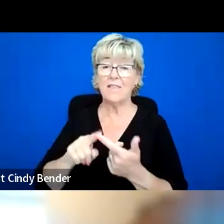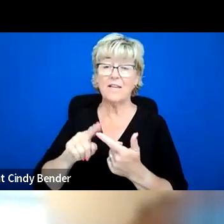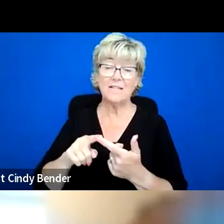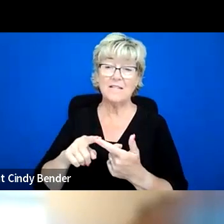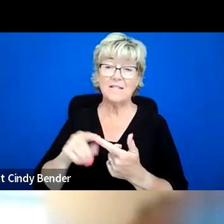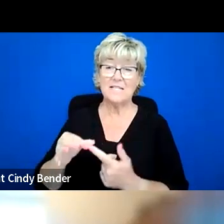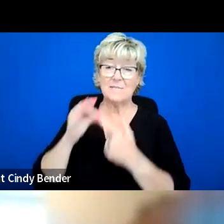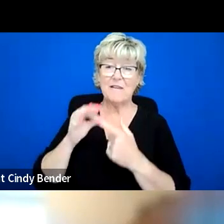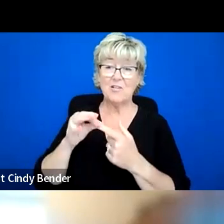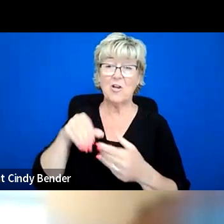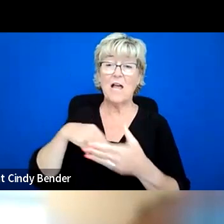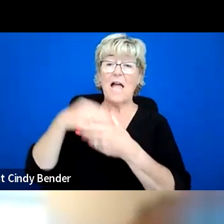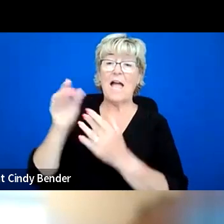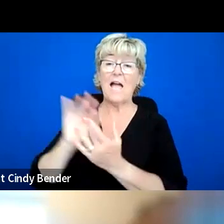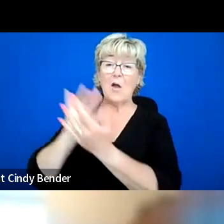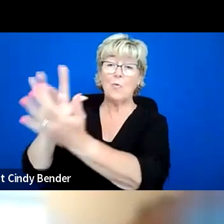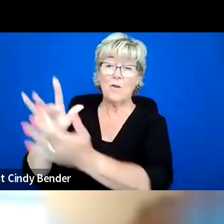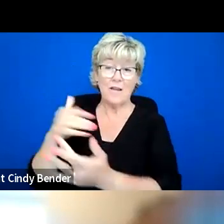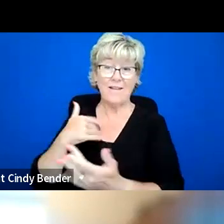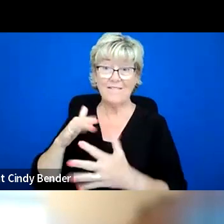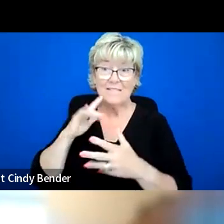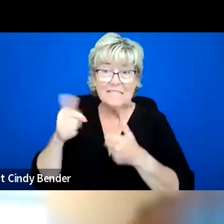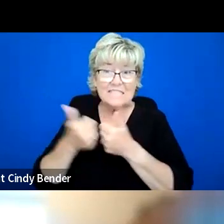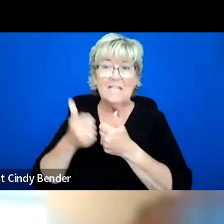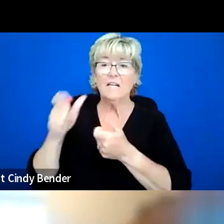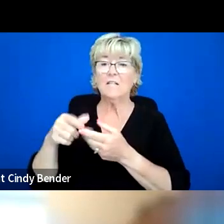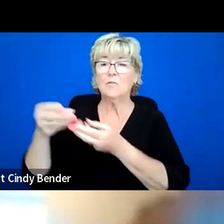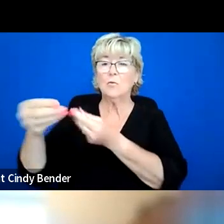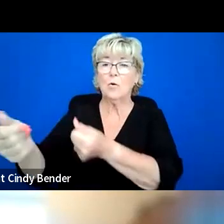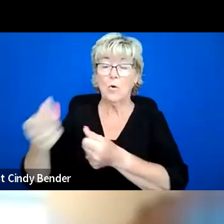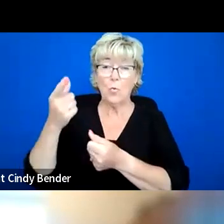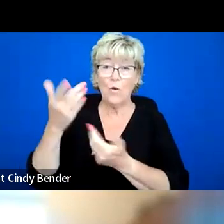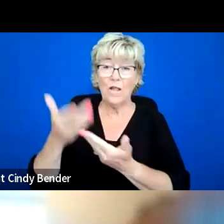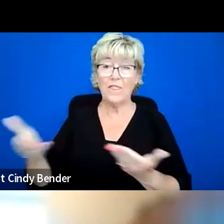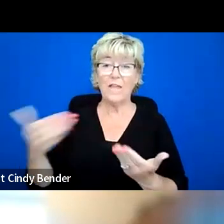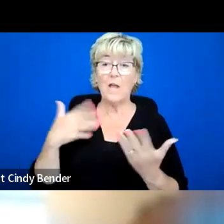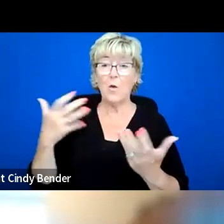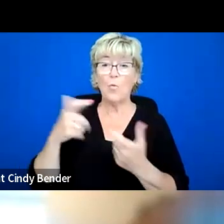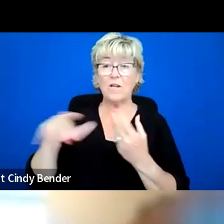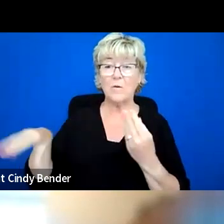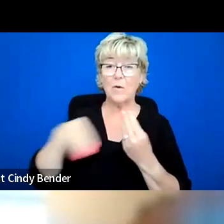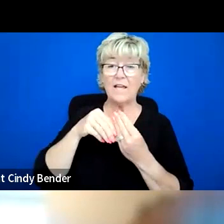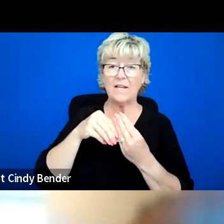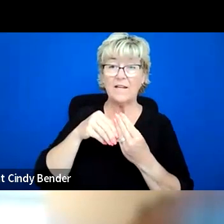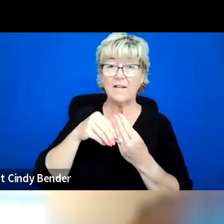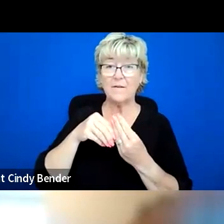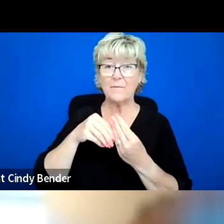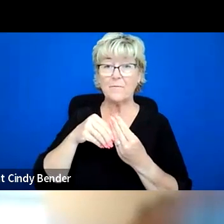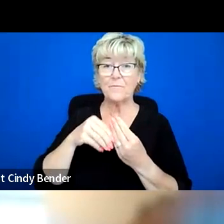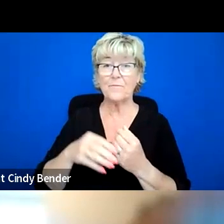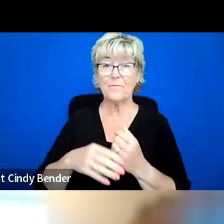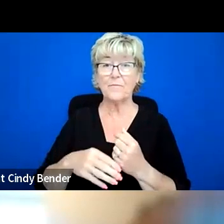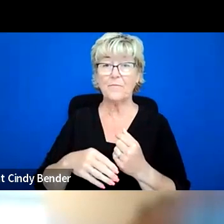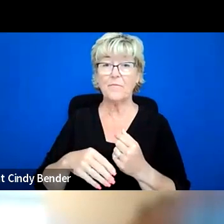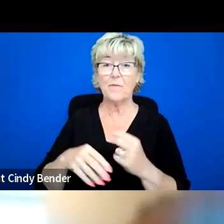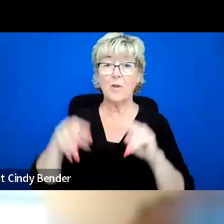outreach, knowing when we have a challenge. One other thing that I do want to add into this is